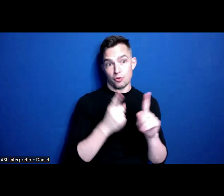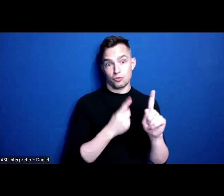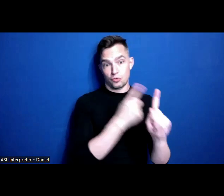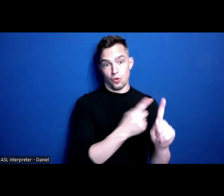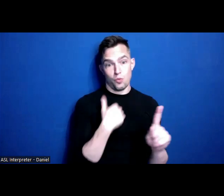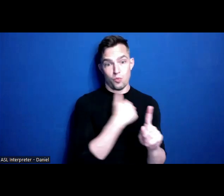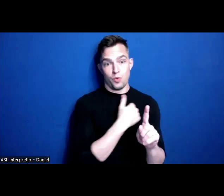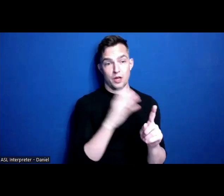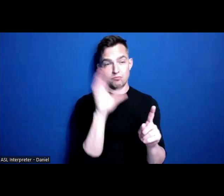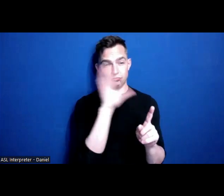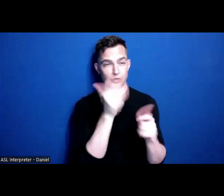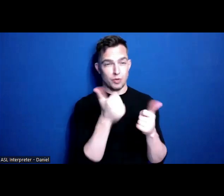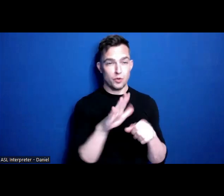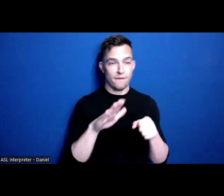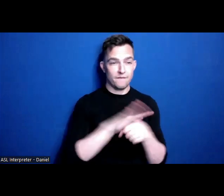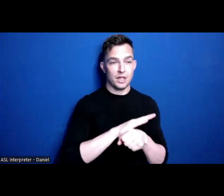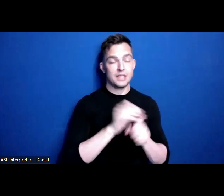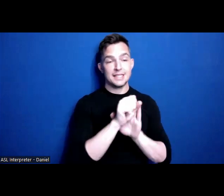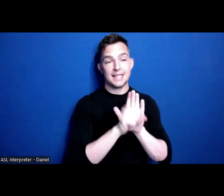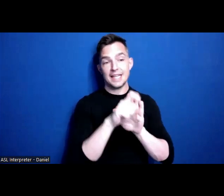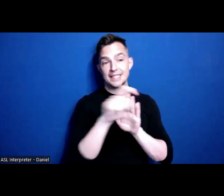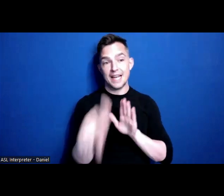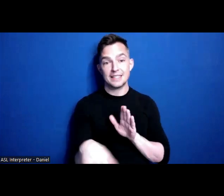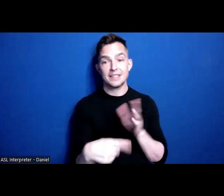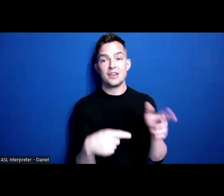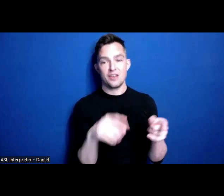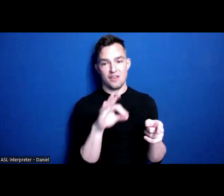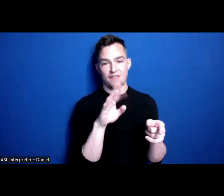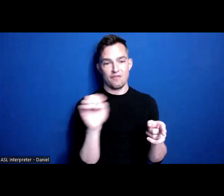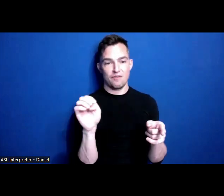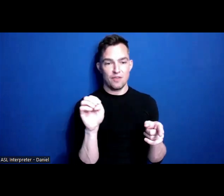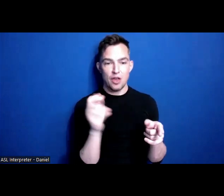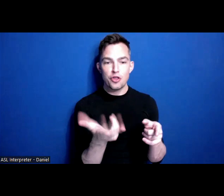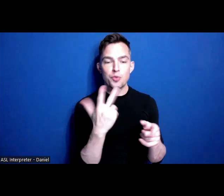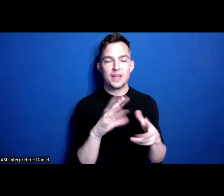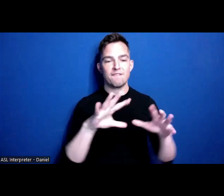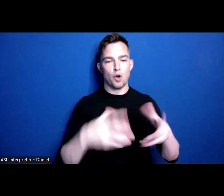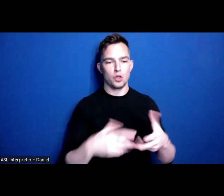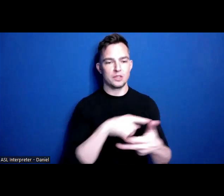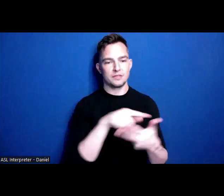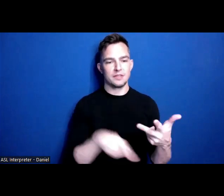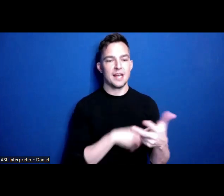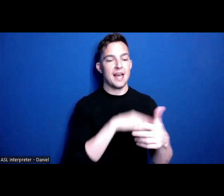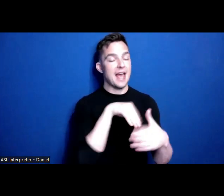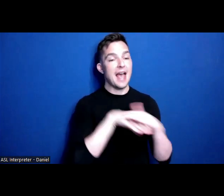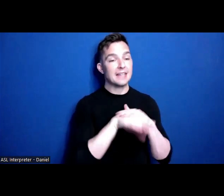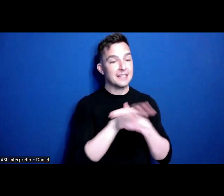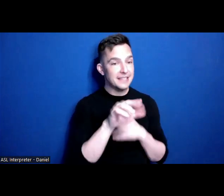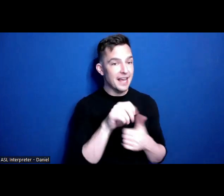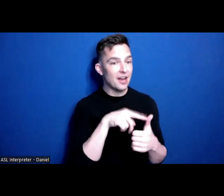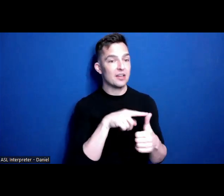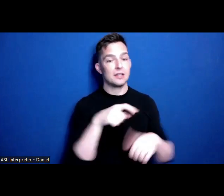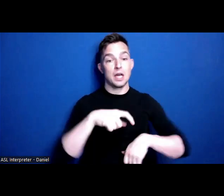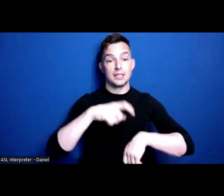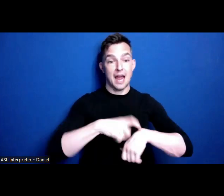are seeking to fulfill in the state of Texas are threefold. We are looking at access to care, timeliness